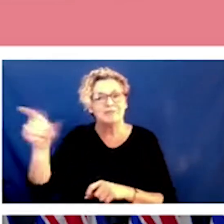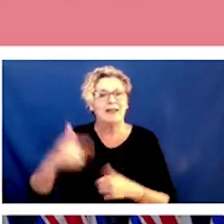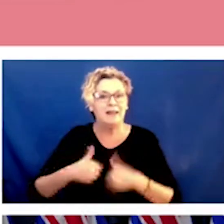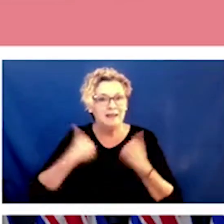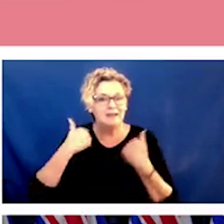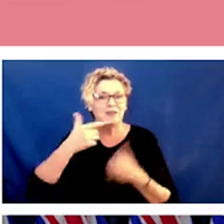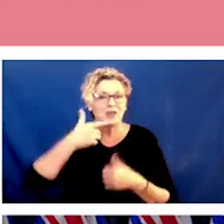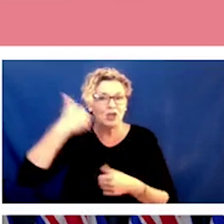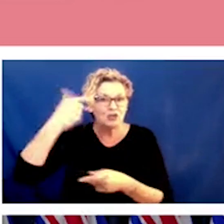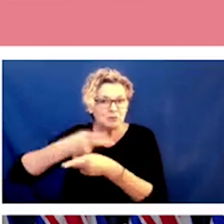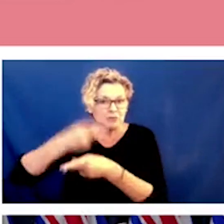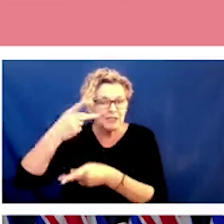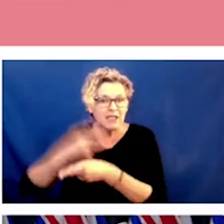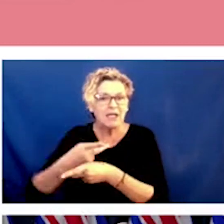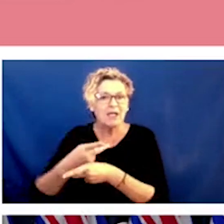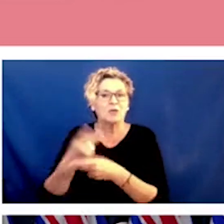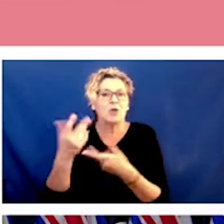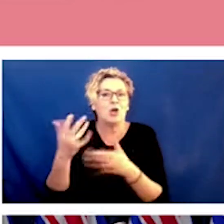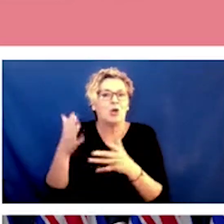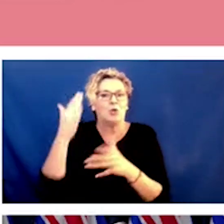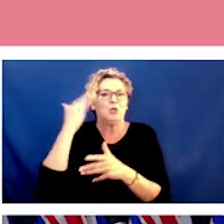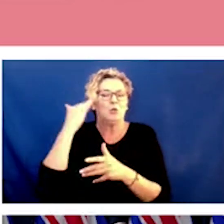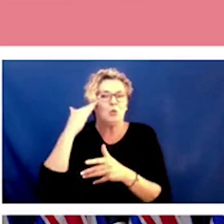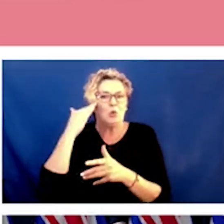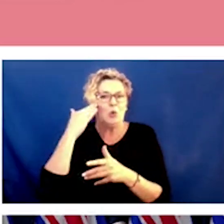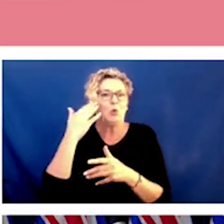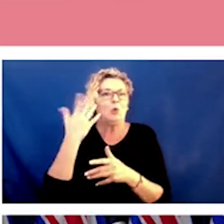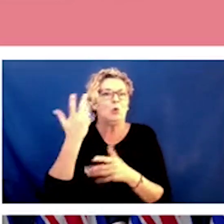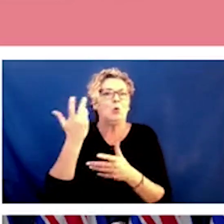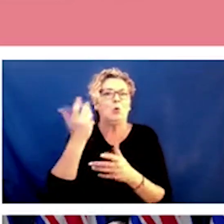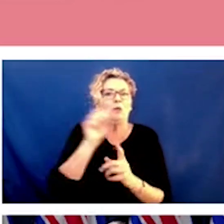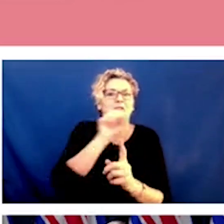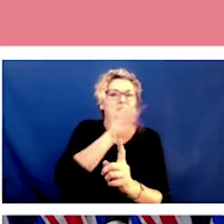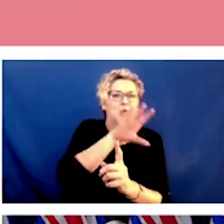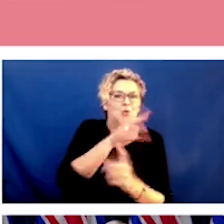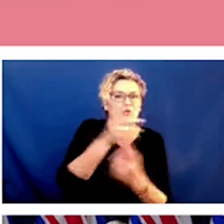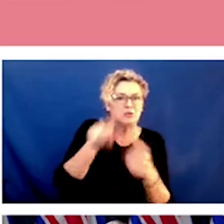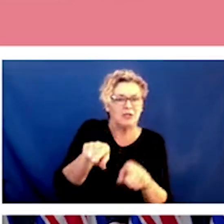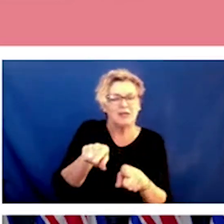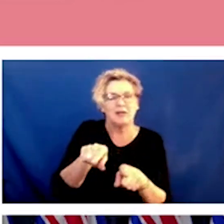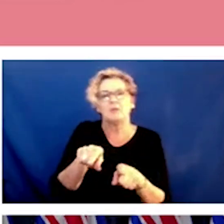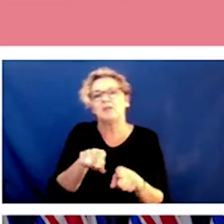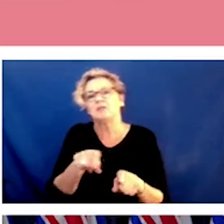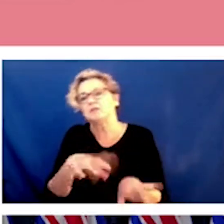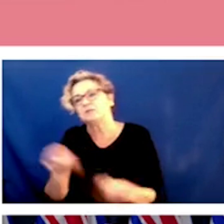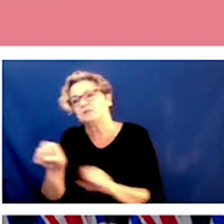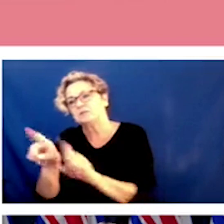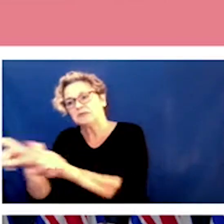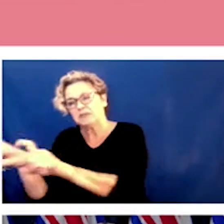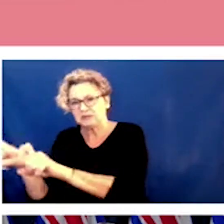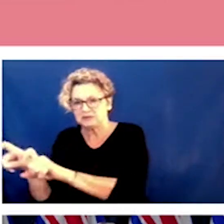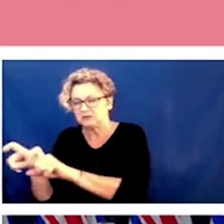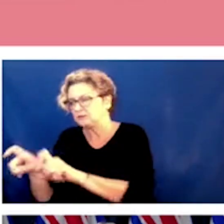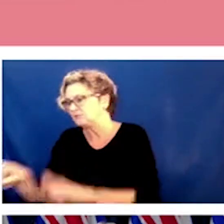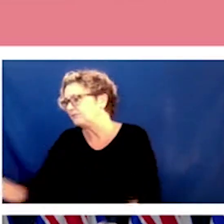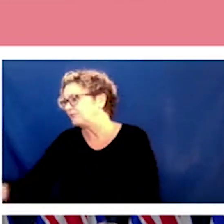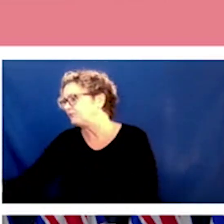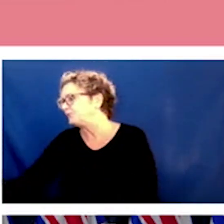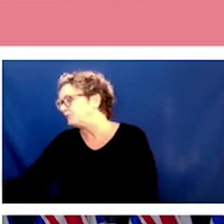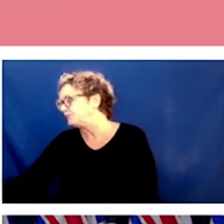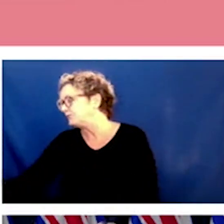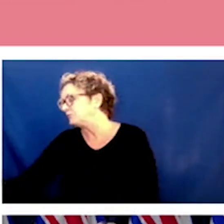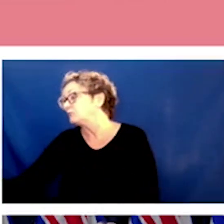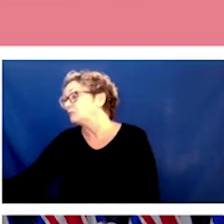which is good news. Where we see the percent positive rates being high and staying high are in our older age groups.